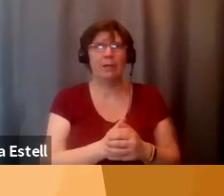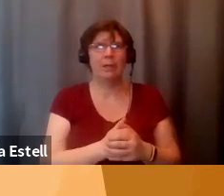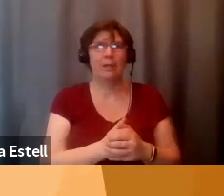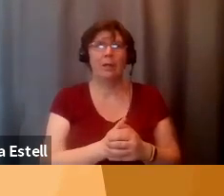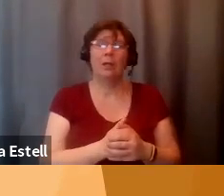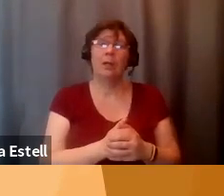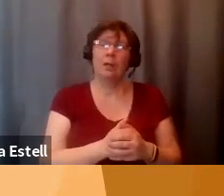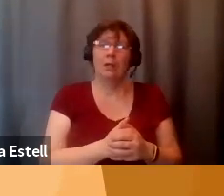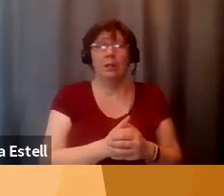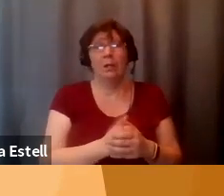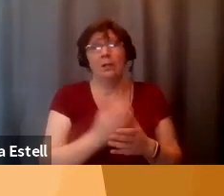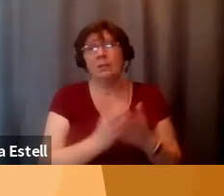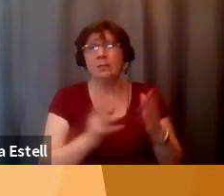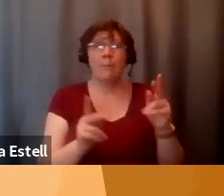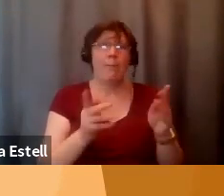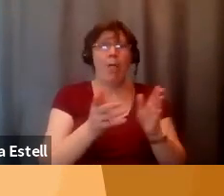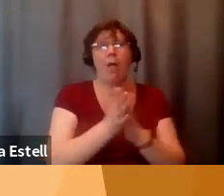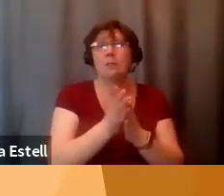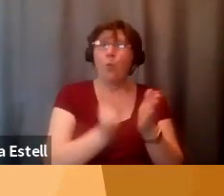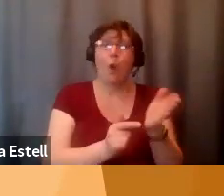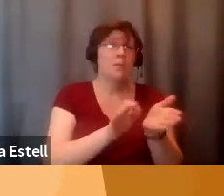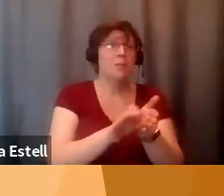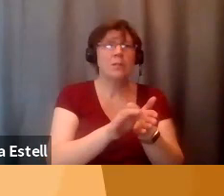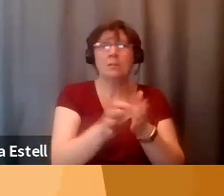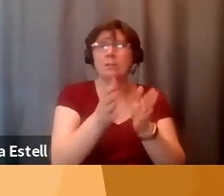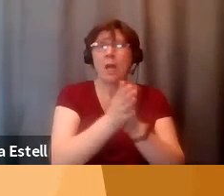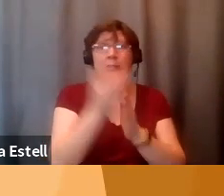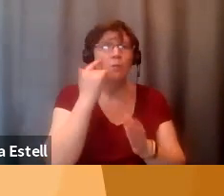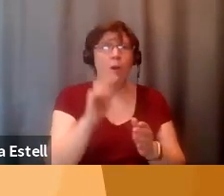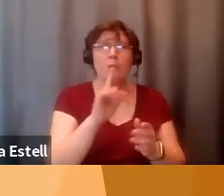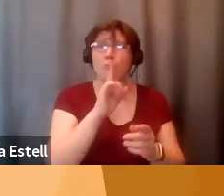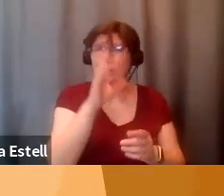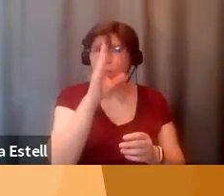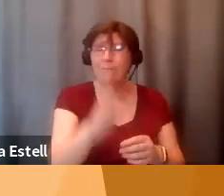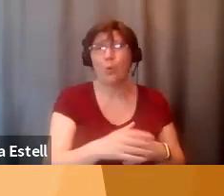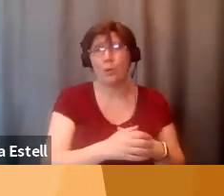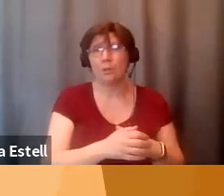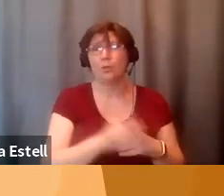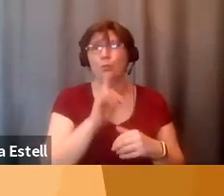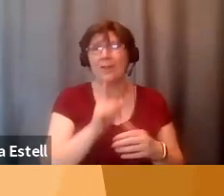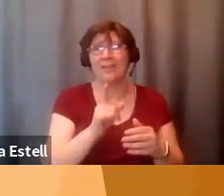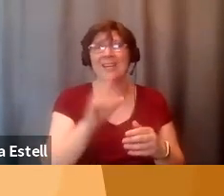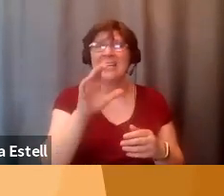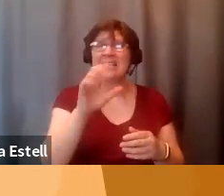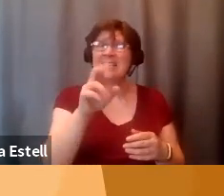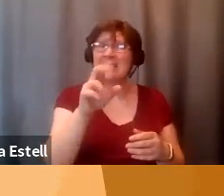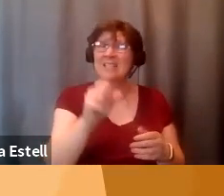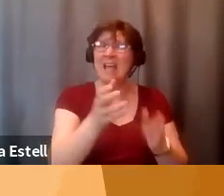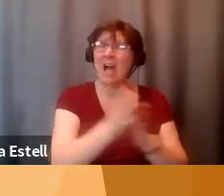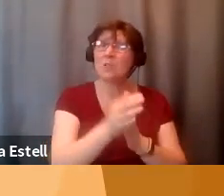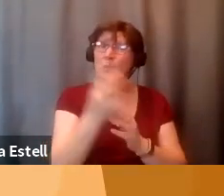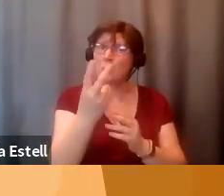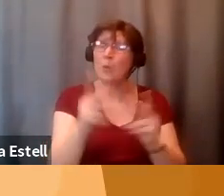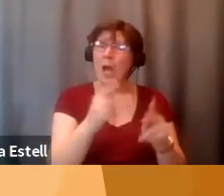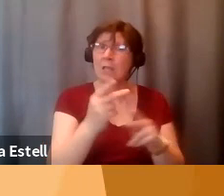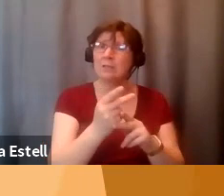So, some people ask kind of what the census asks for, and it's pretty straightforward, right? The census asks 2 kinds of questions. It asks questions